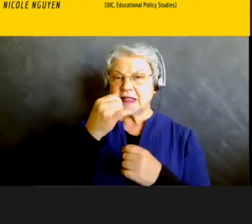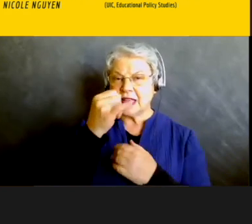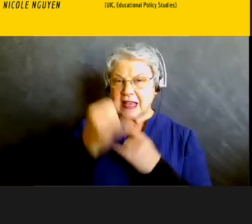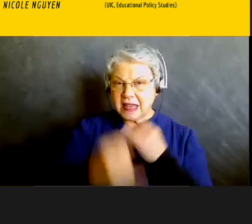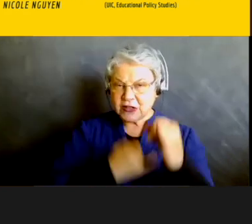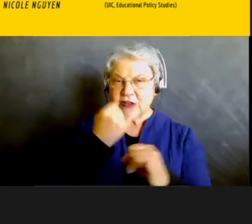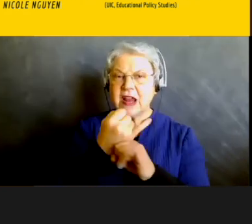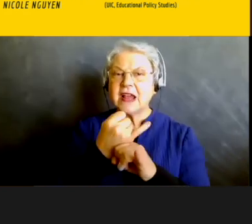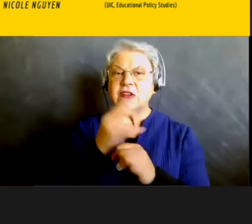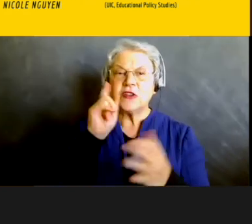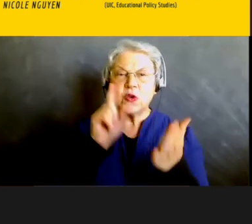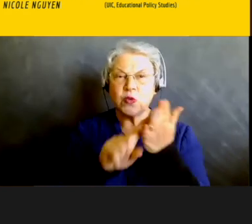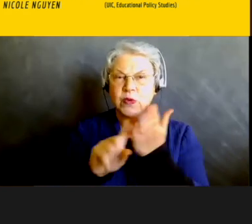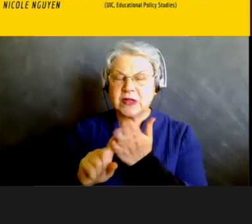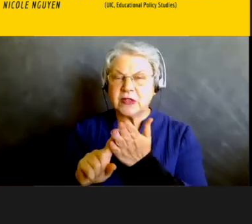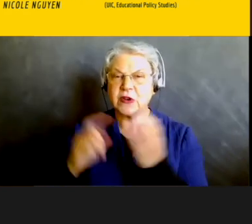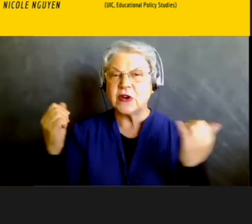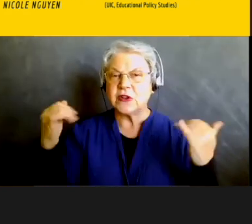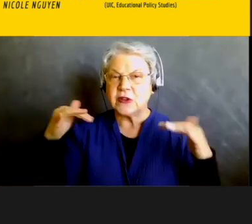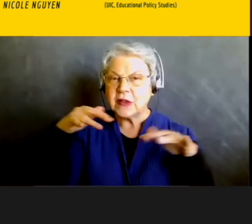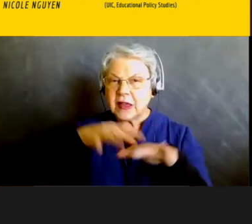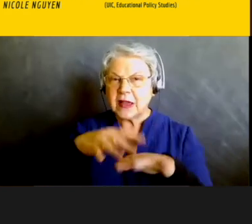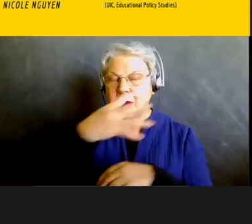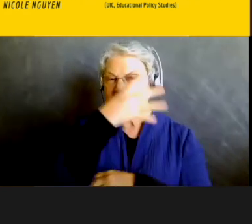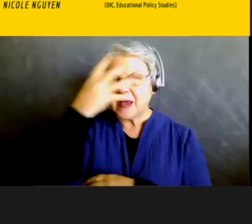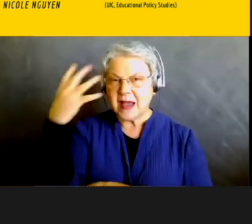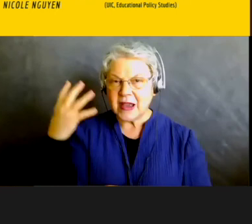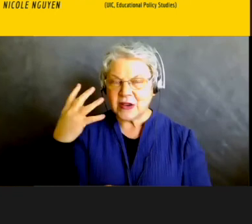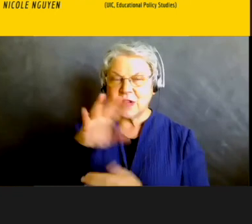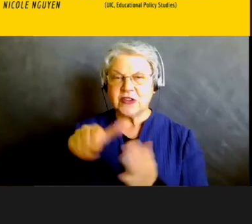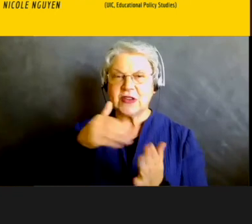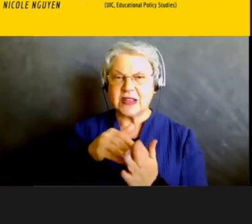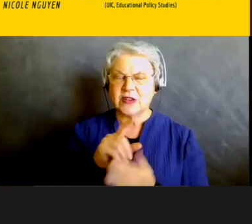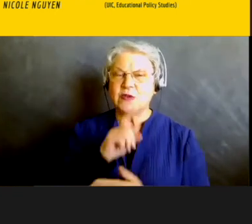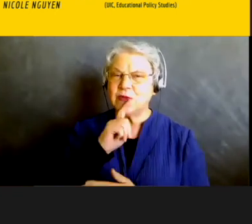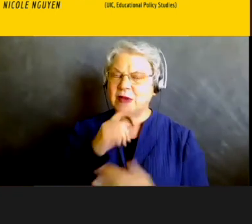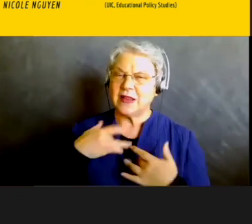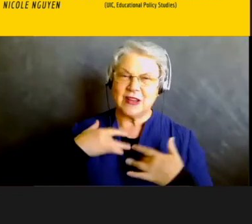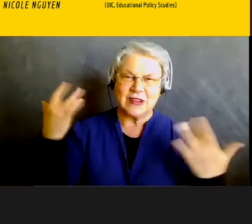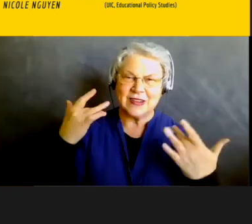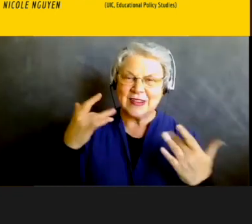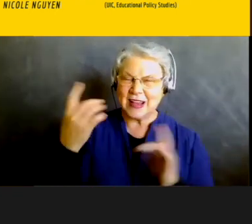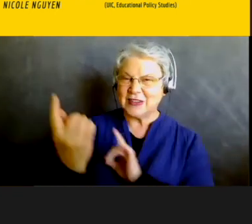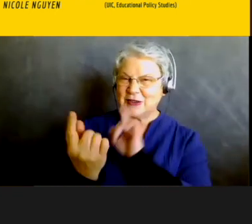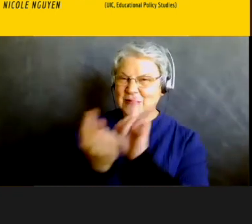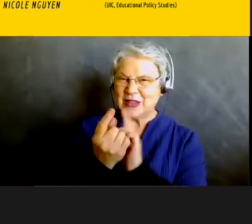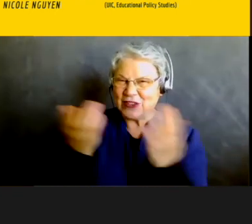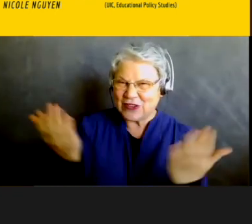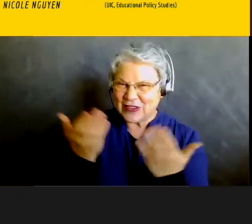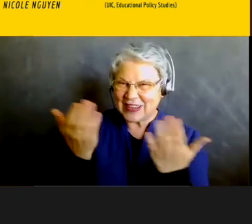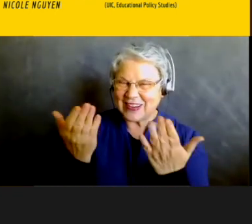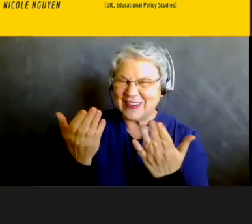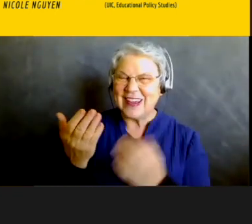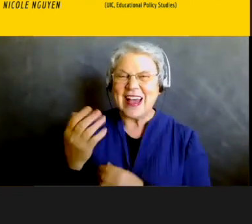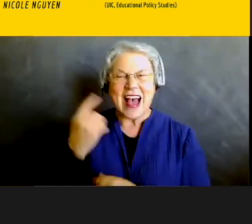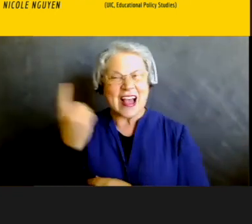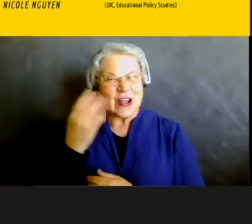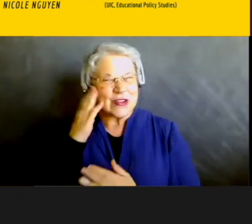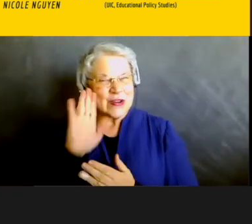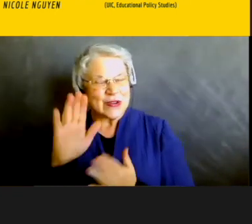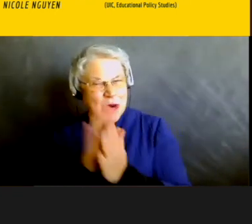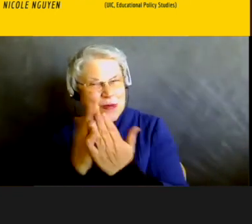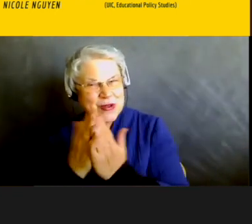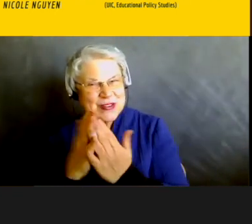Center. So welcome. It's such a delight to meet you in person. I only know your work, so I'm